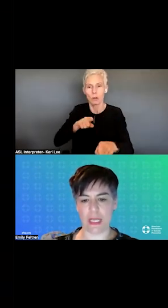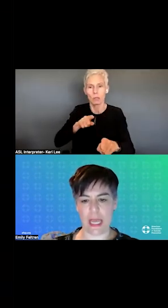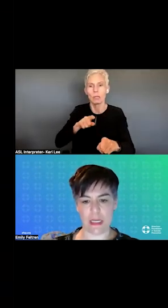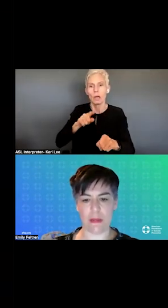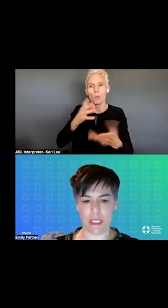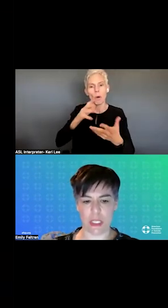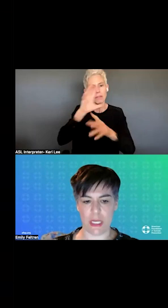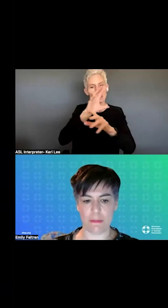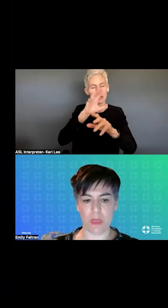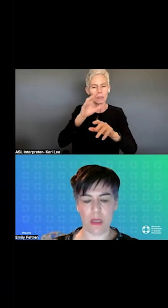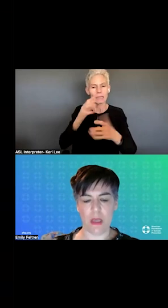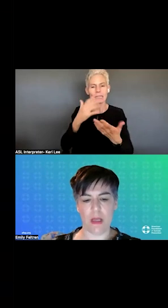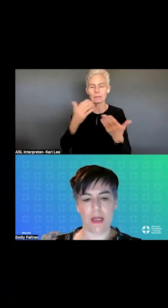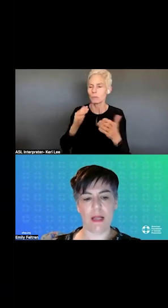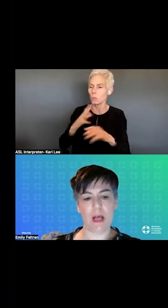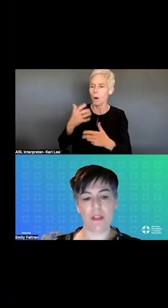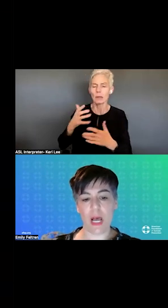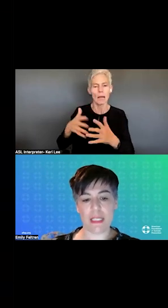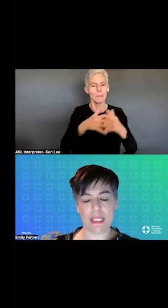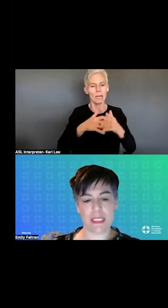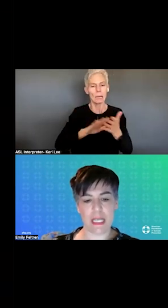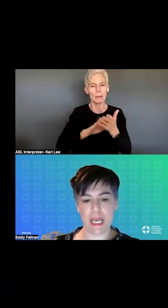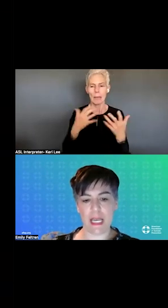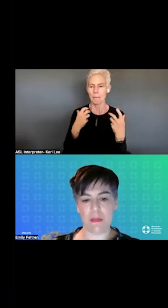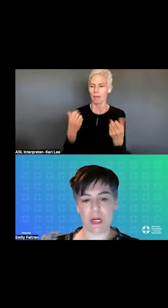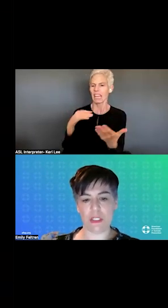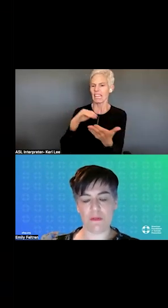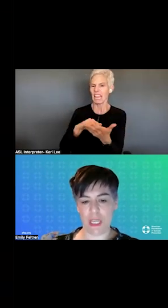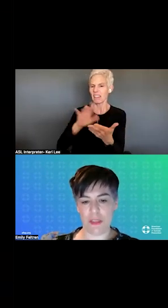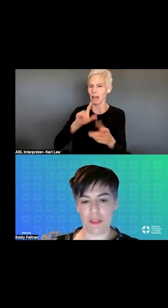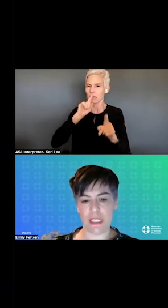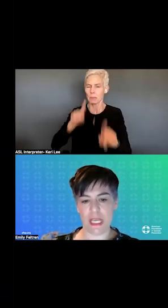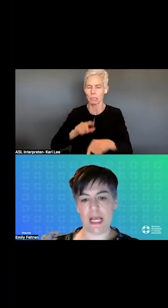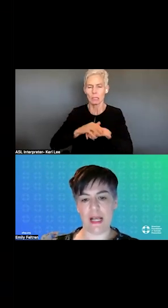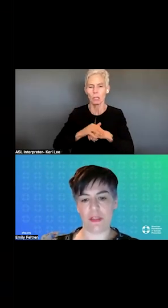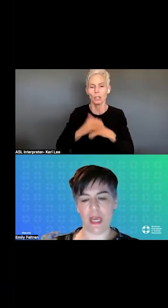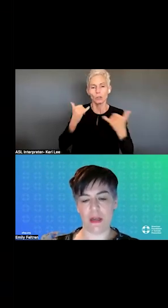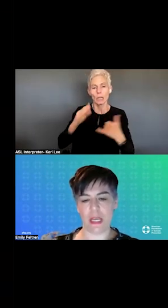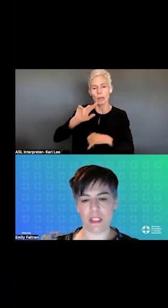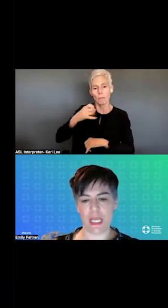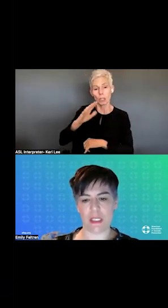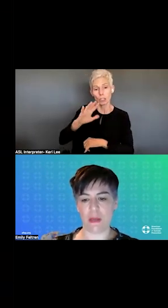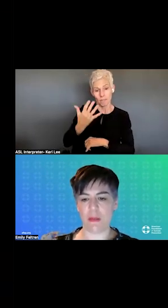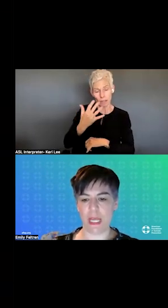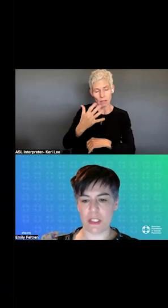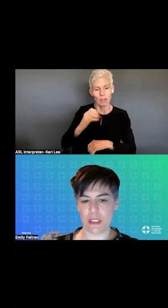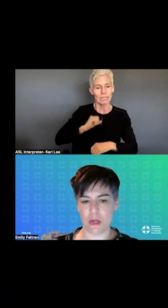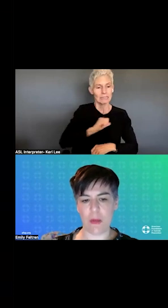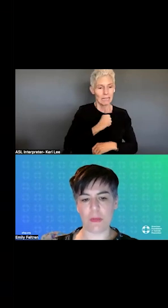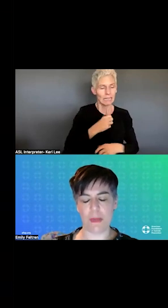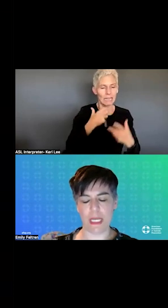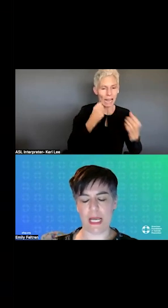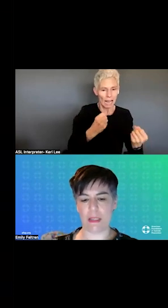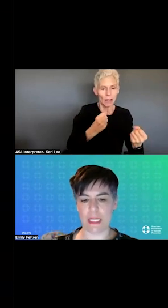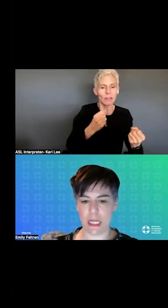Healthy Again Commission. Otherwise, today on March 5th, the Senate Health and Education, Labor and Pensions, or